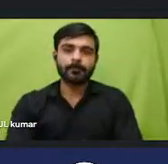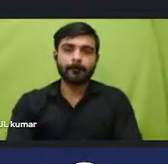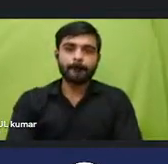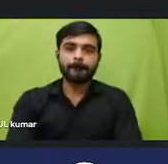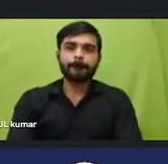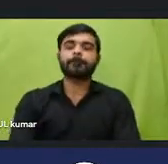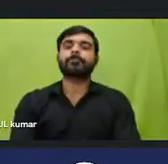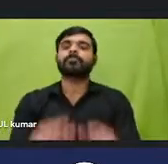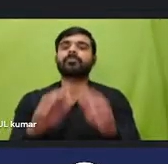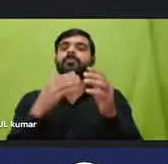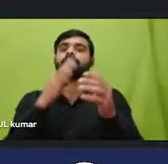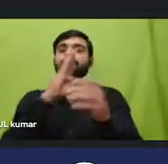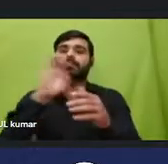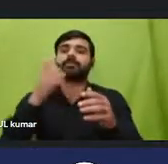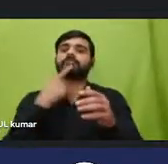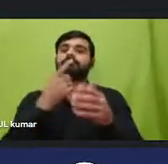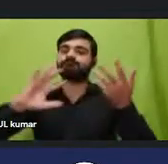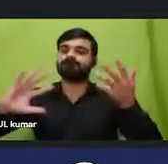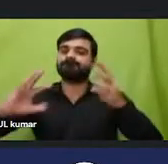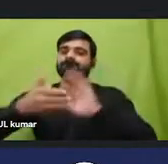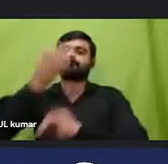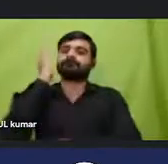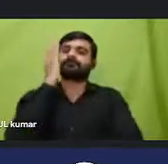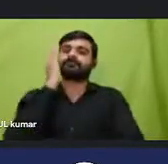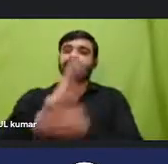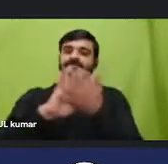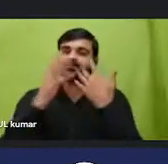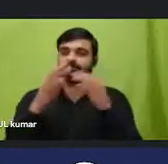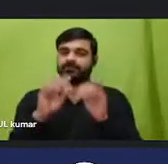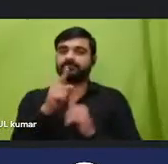So, Bensi, I'm just concluding the session.